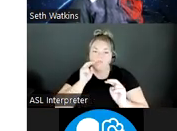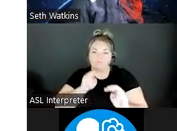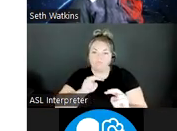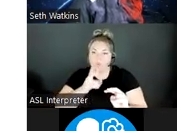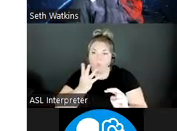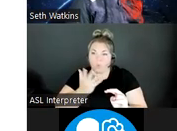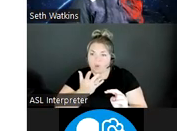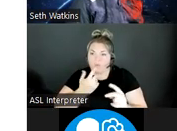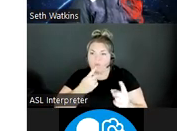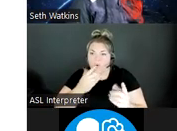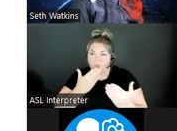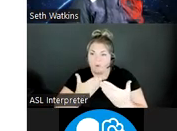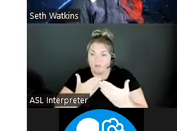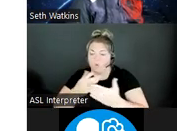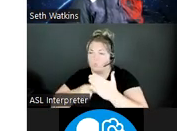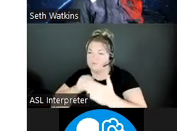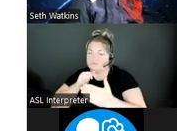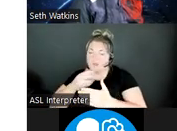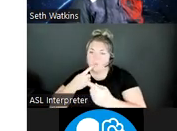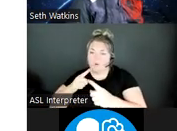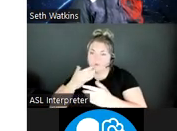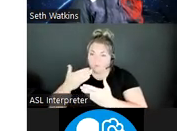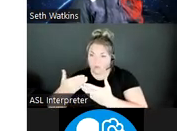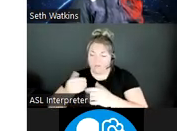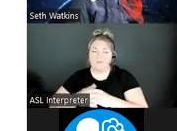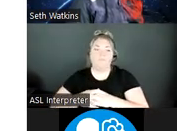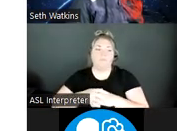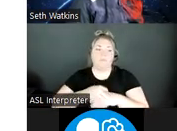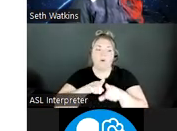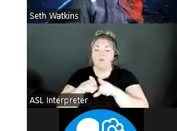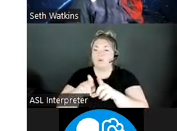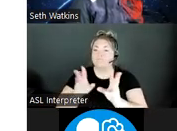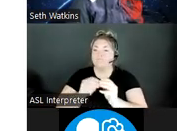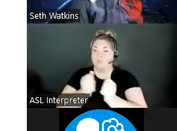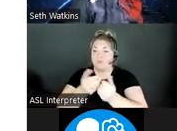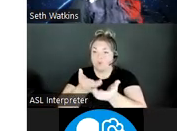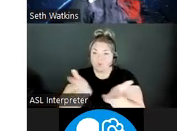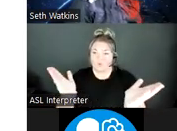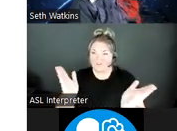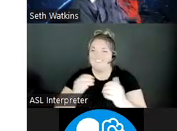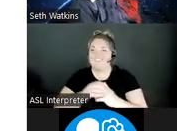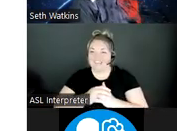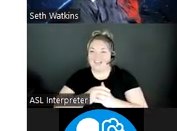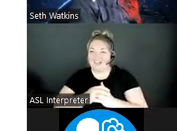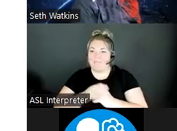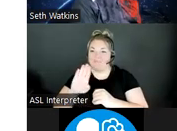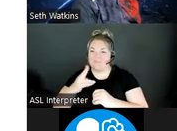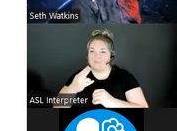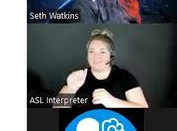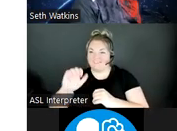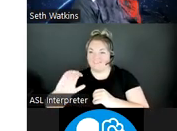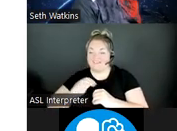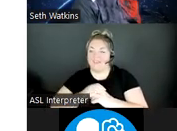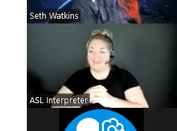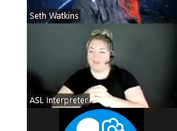what's not working. And also, of course, had our meeting with you all, BHAAC. And